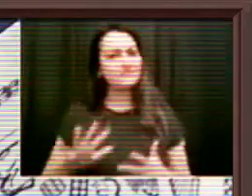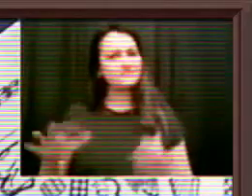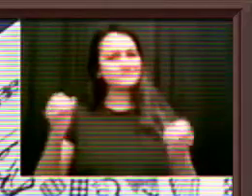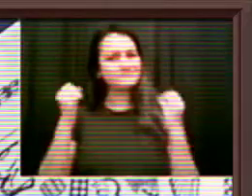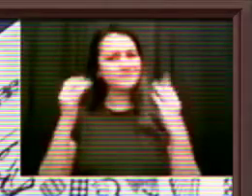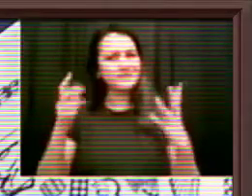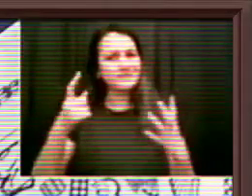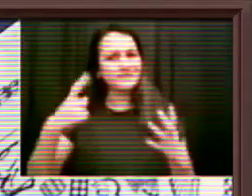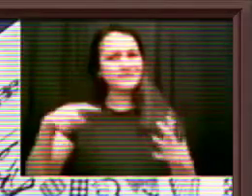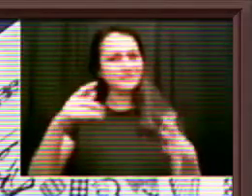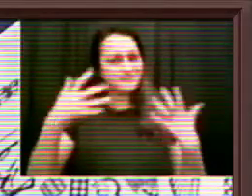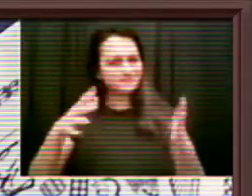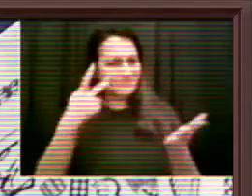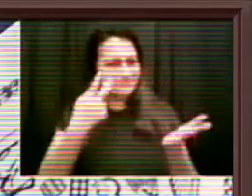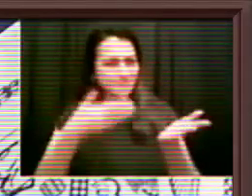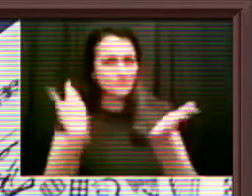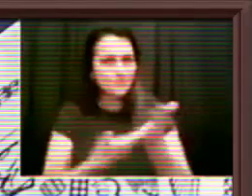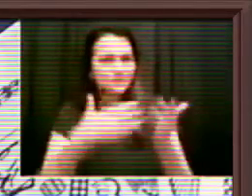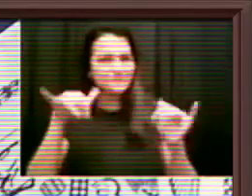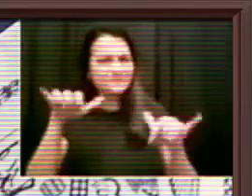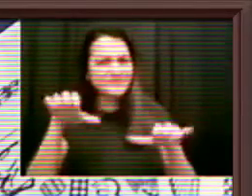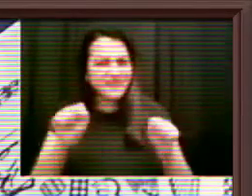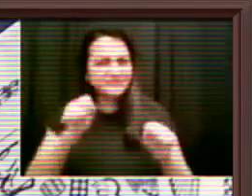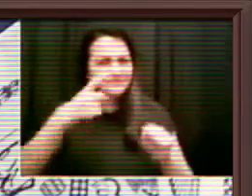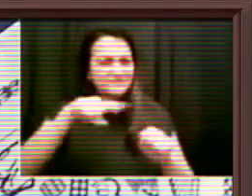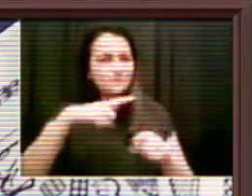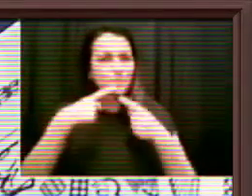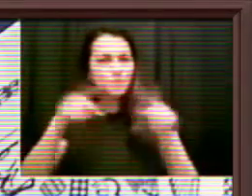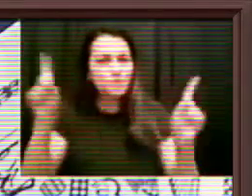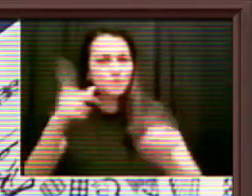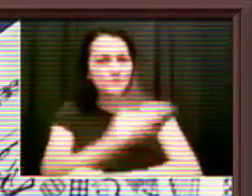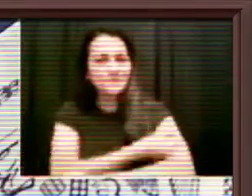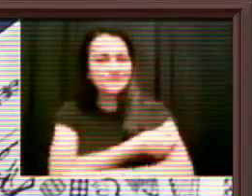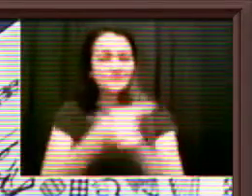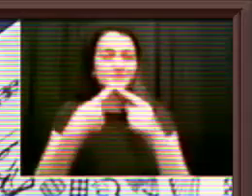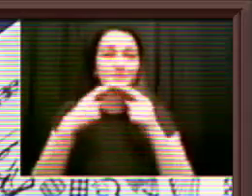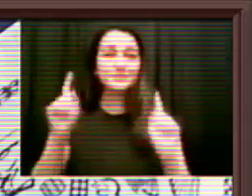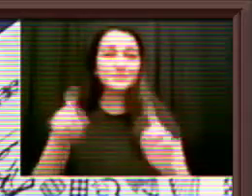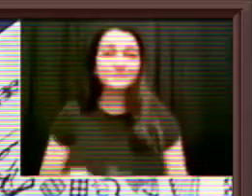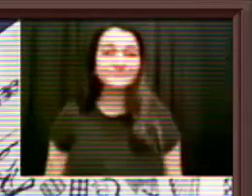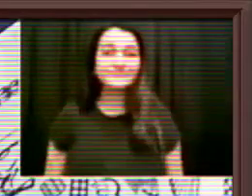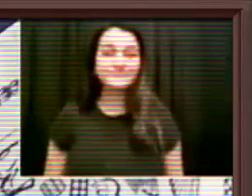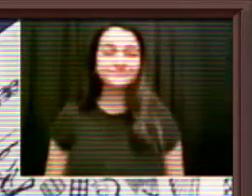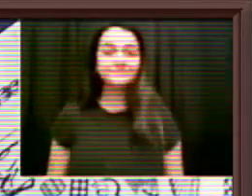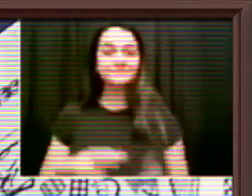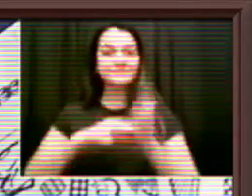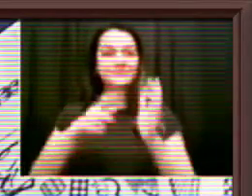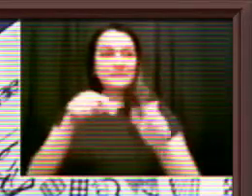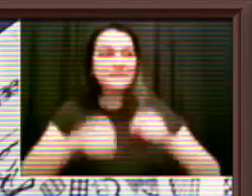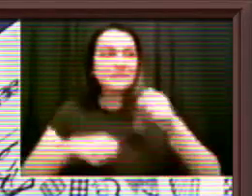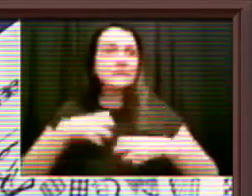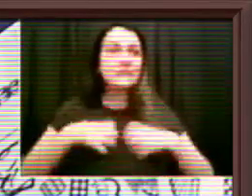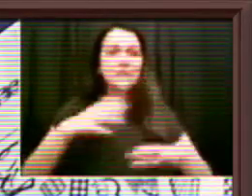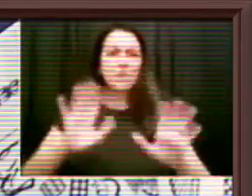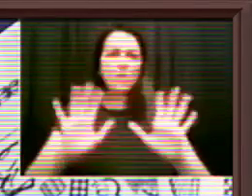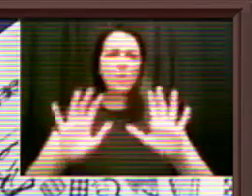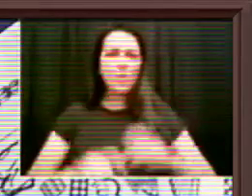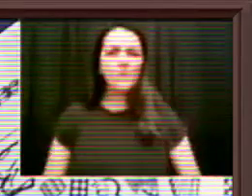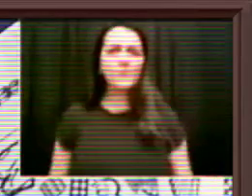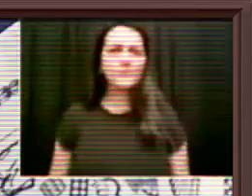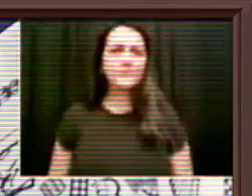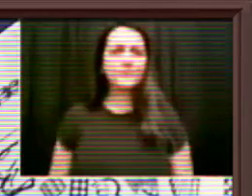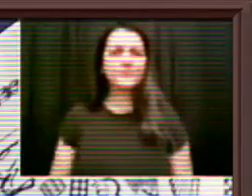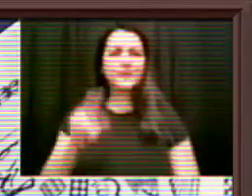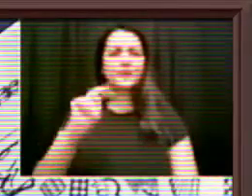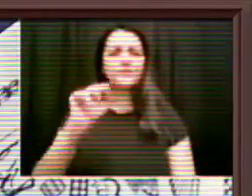and educated, and so it's made to make it about, you know, us. And I'm not just saying them, but I'm doing off